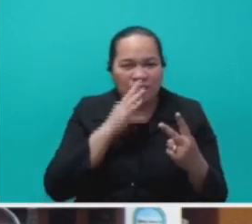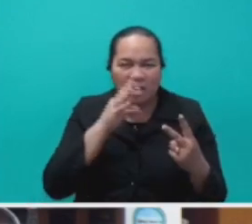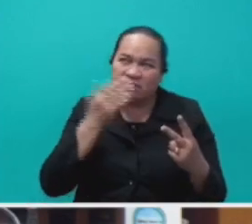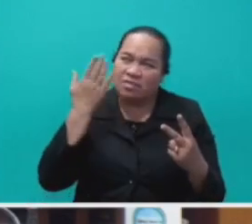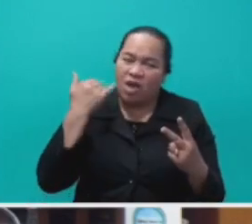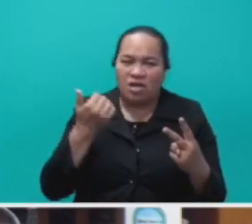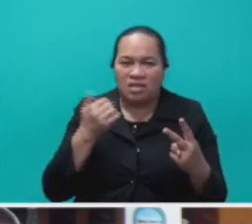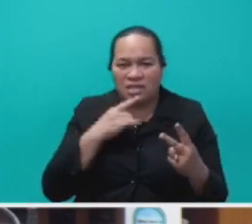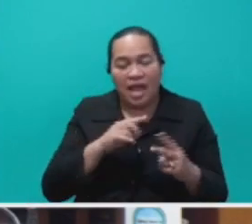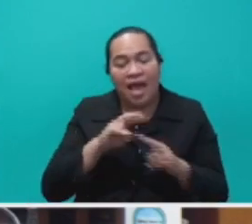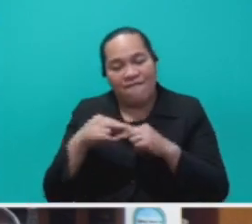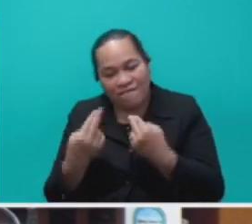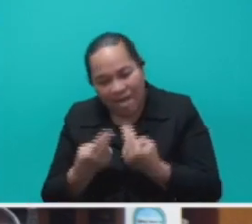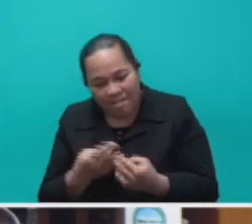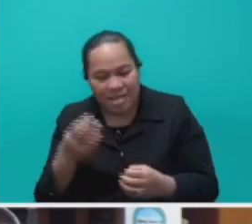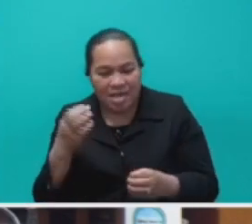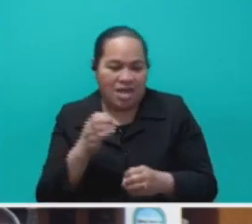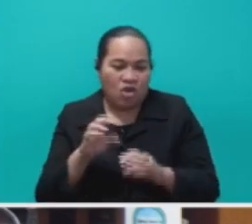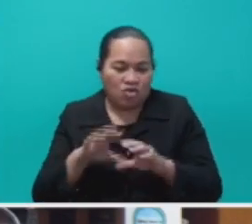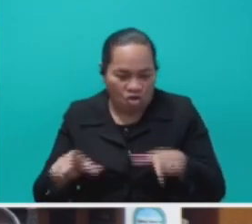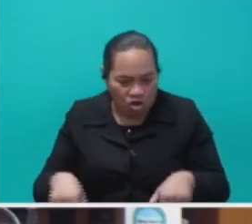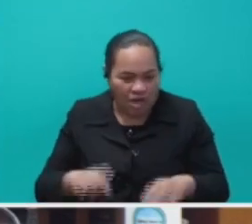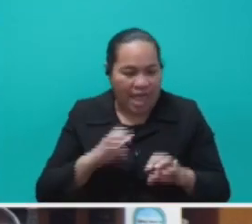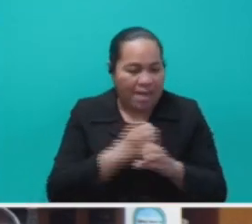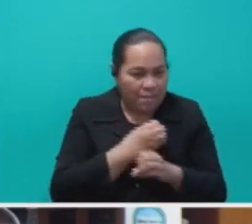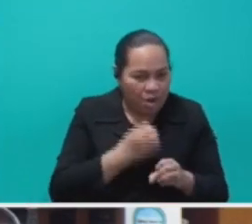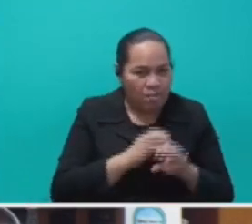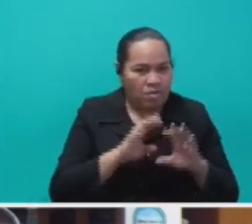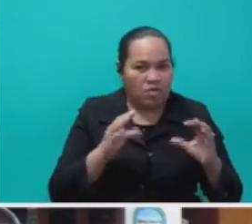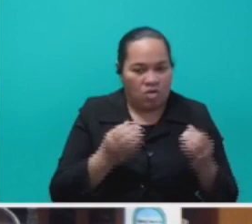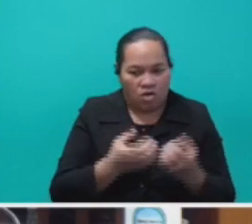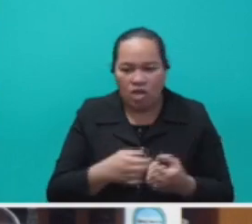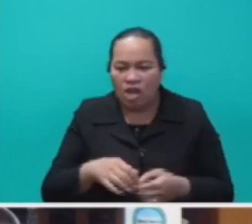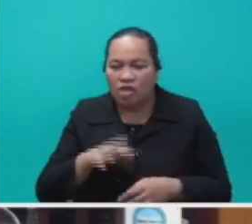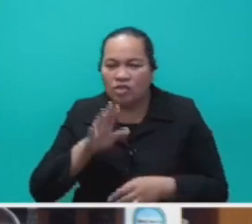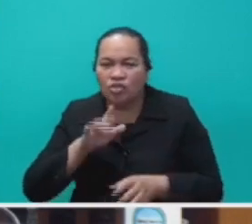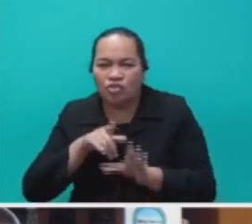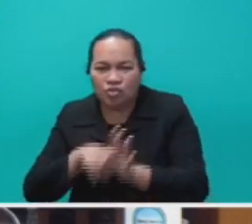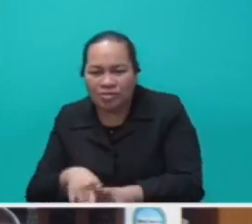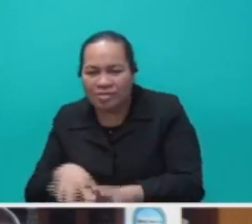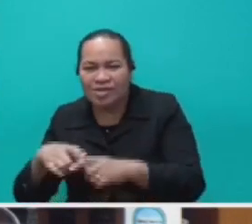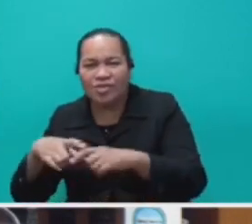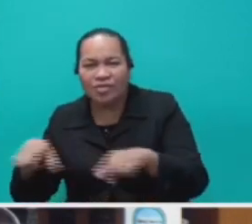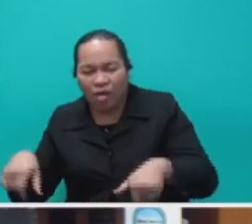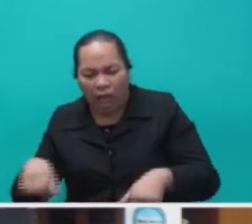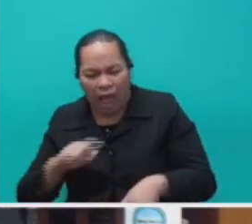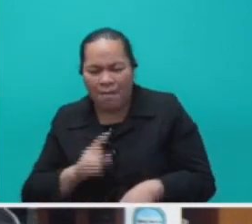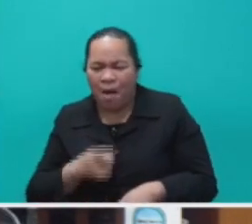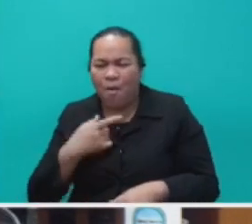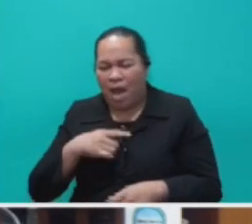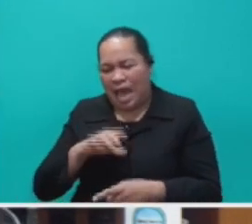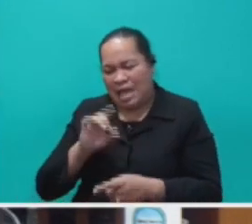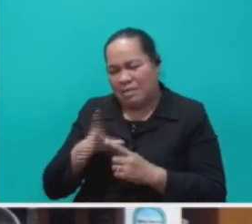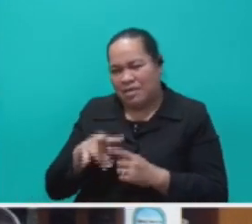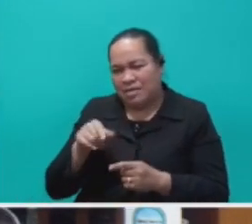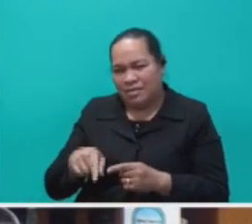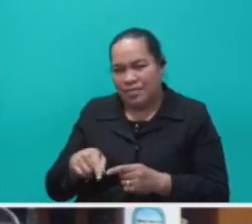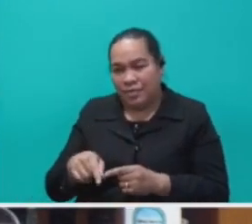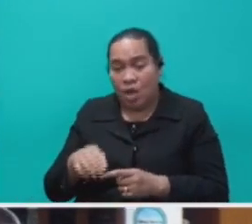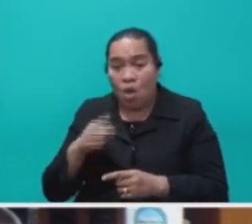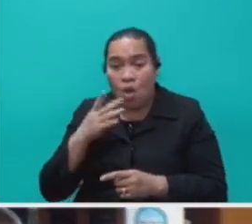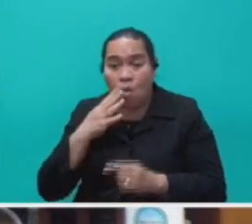Speaker, family court, employment court. We also have the juvenile court. But what's peculiar about these courts is when